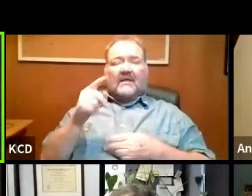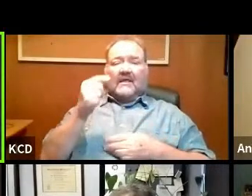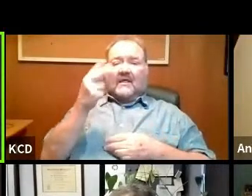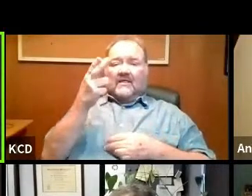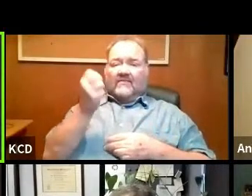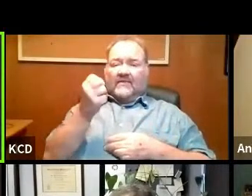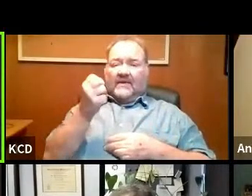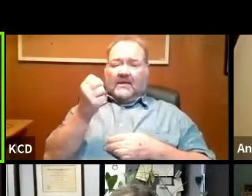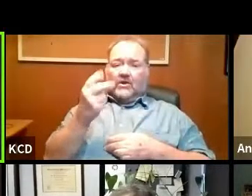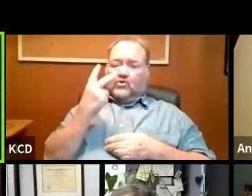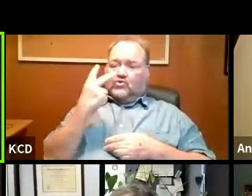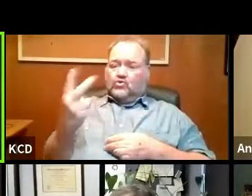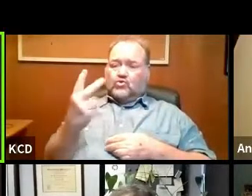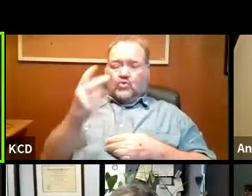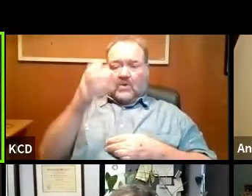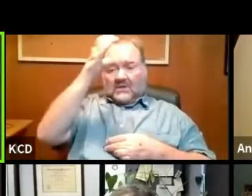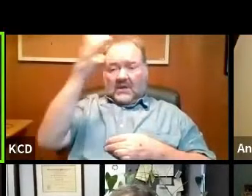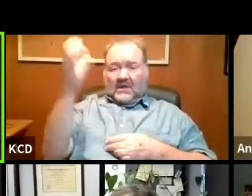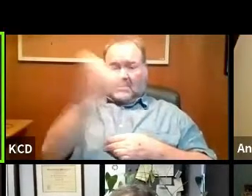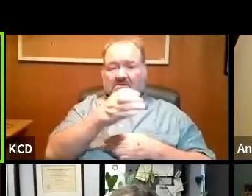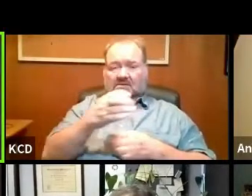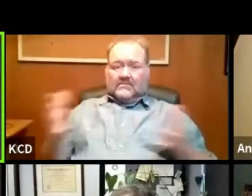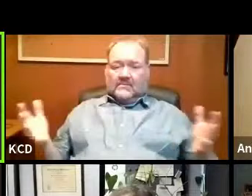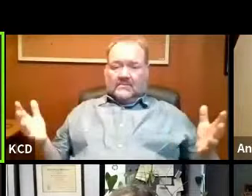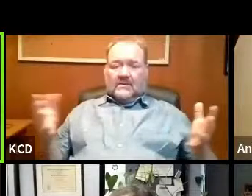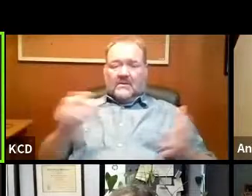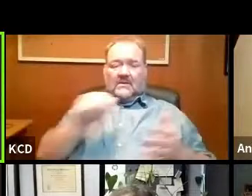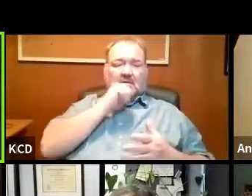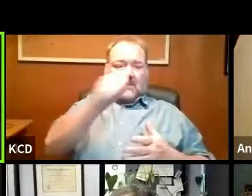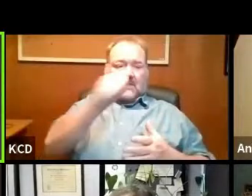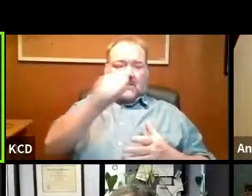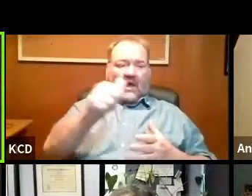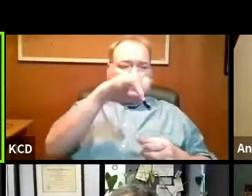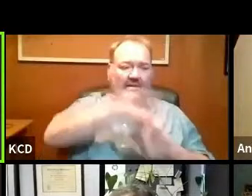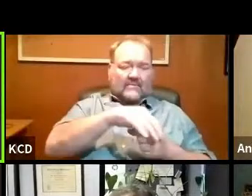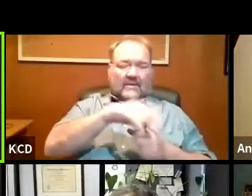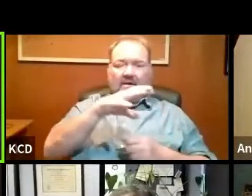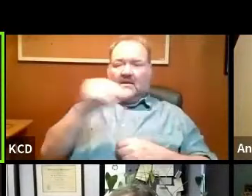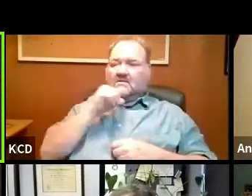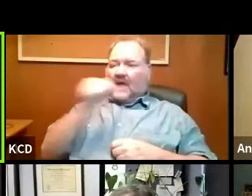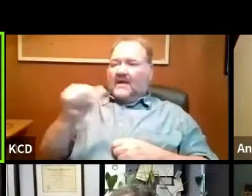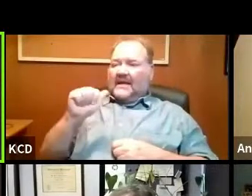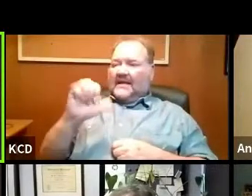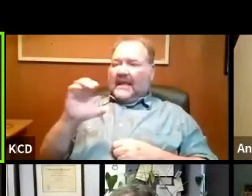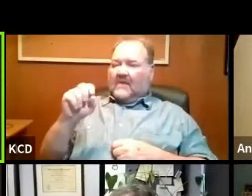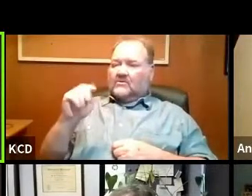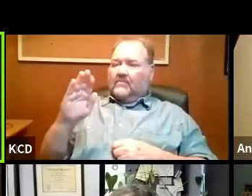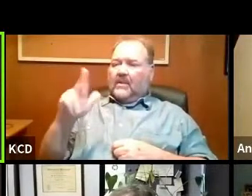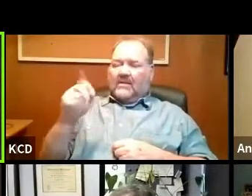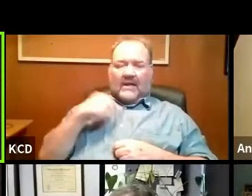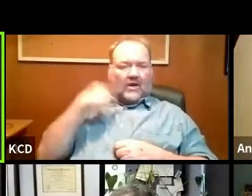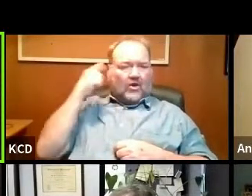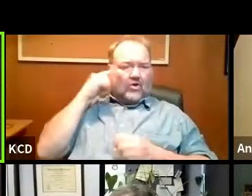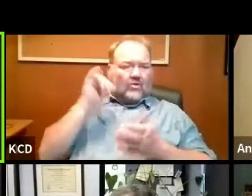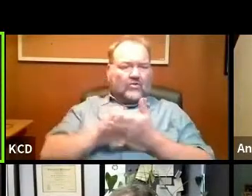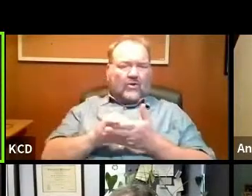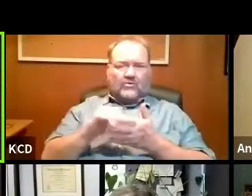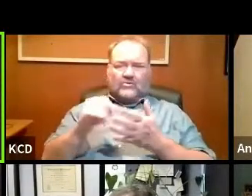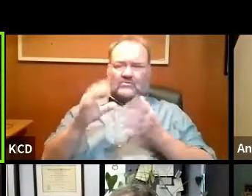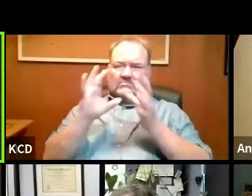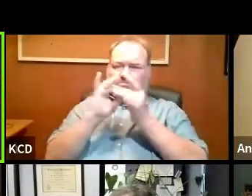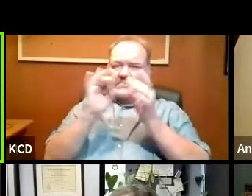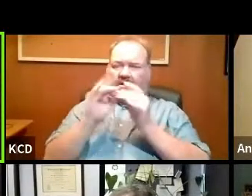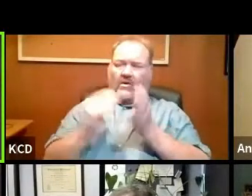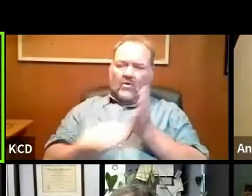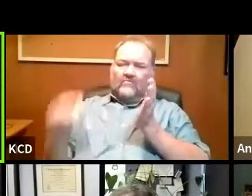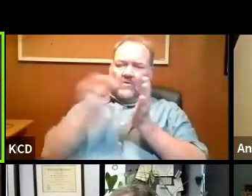lumping of these two major concepts, unelected and unaccountable, because I heard those themes over and over again. And I would